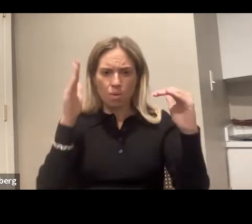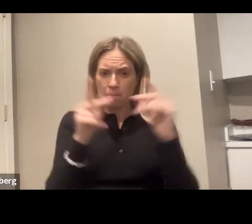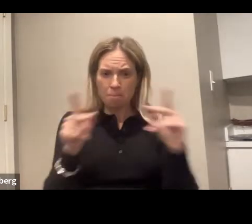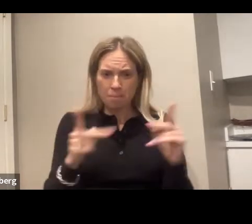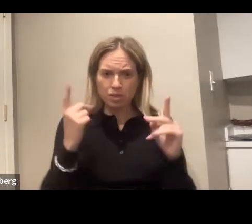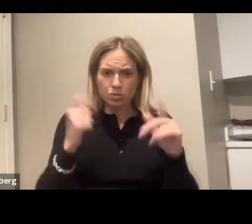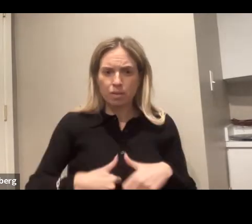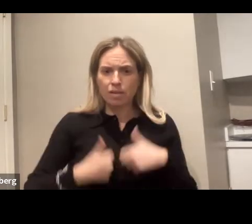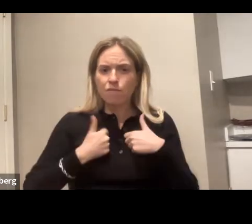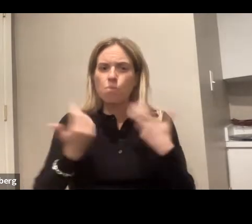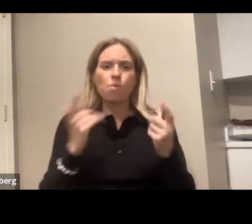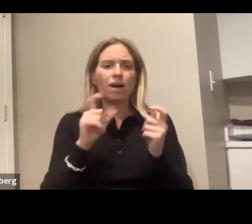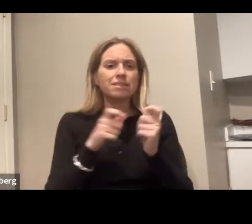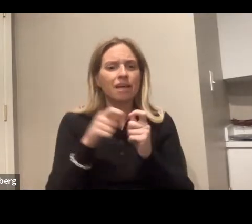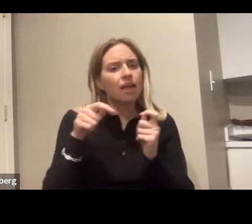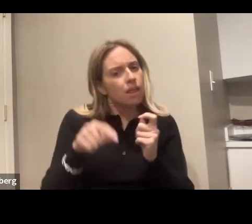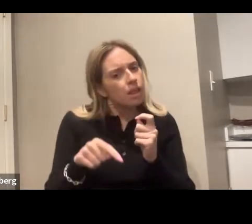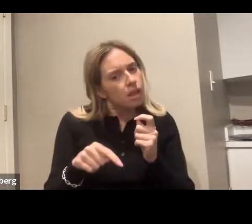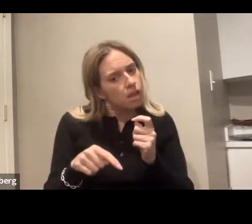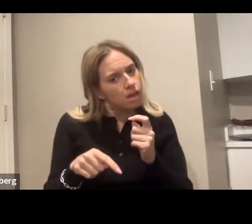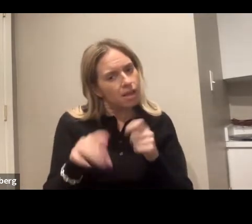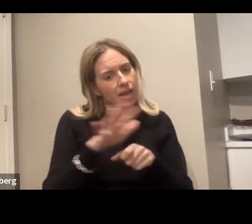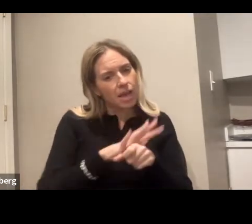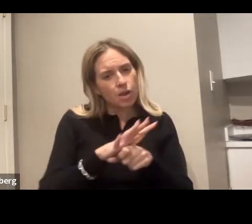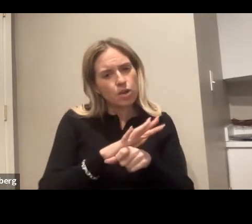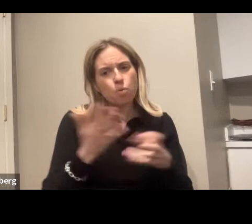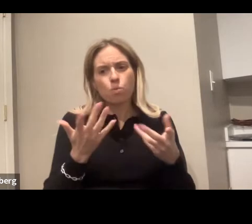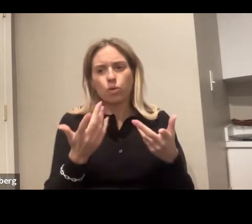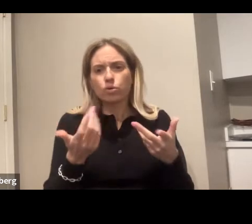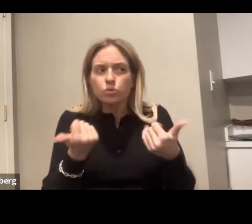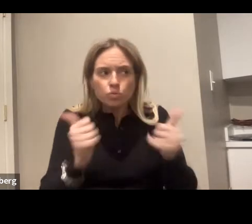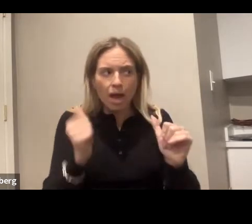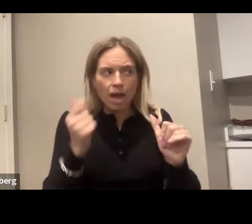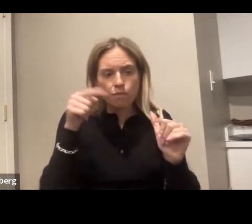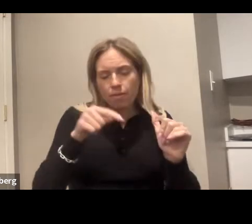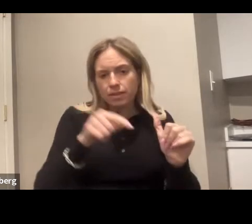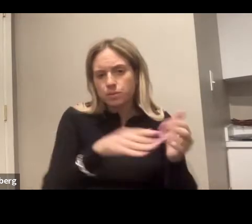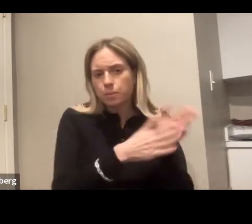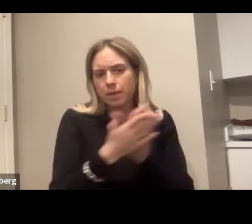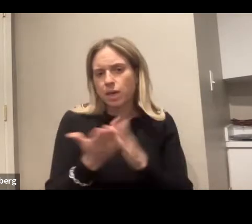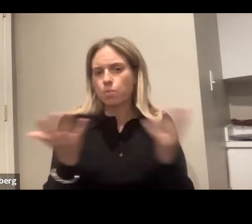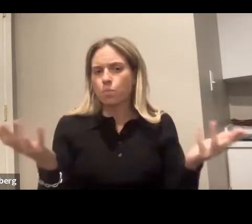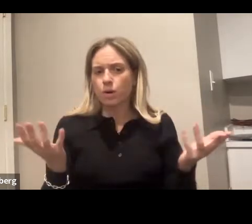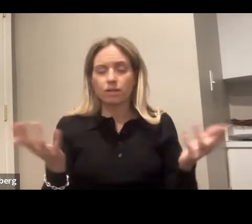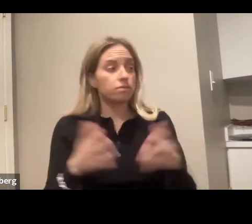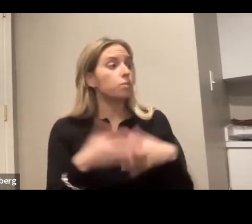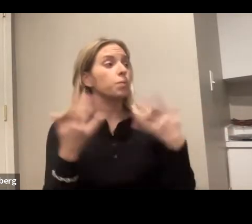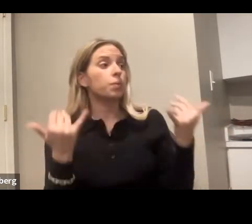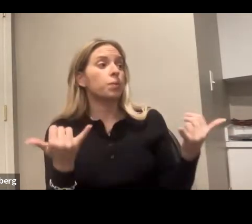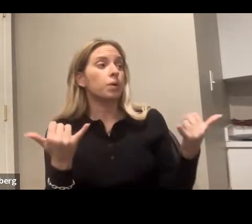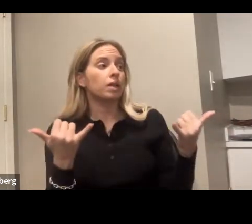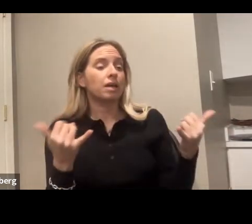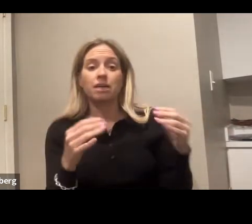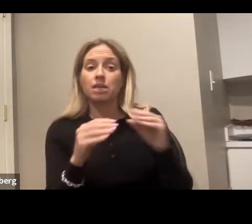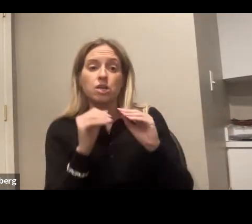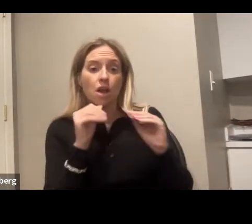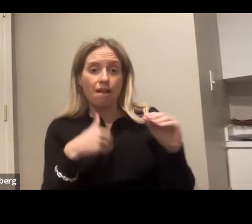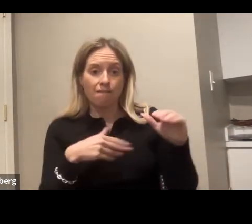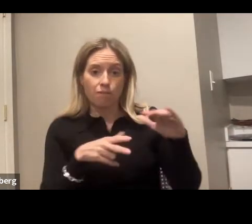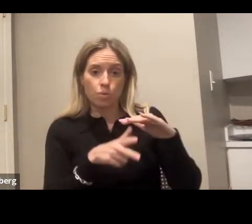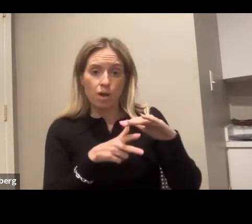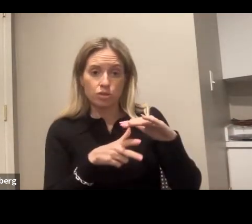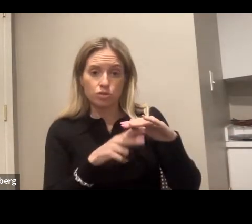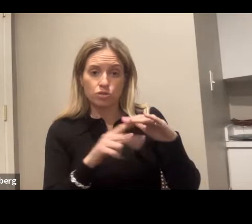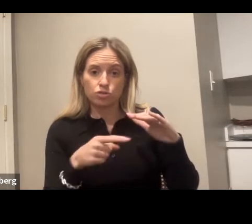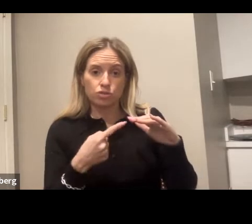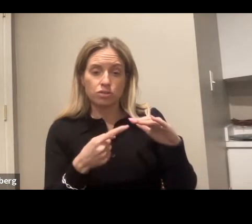Or what exactly is this going to, or the attempt for this to be? So currently there's not a garage there. There's just a